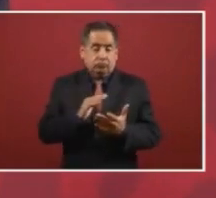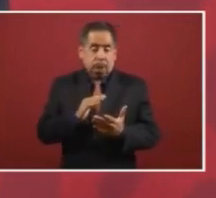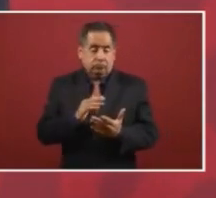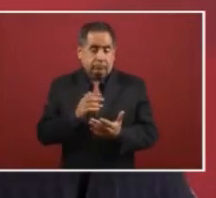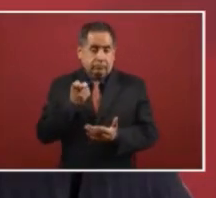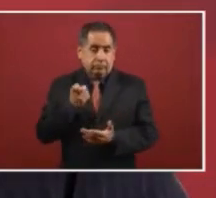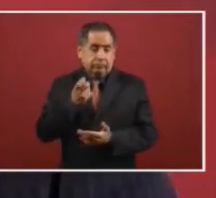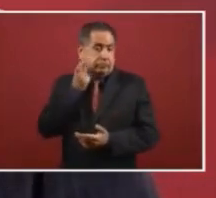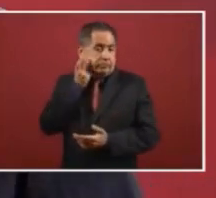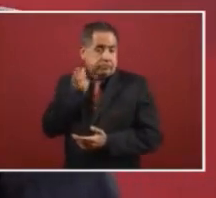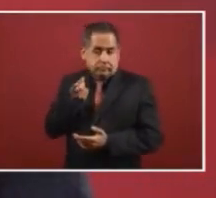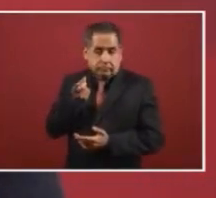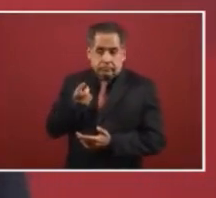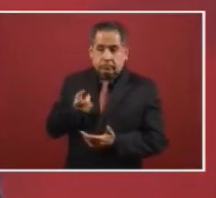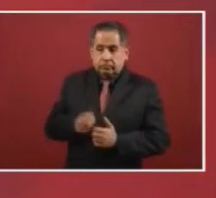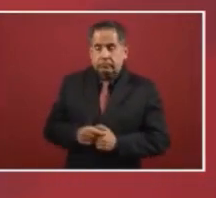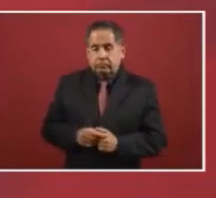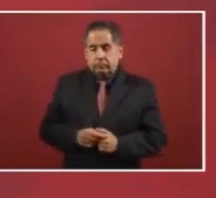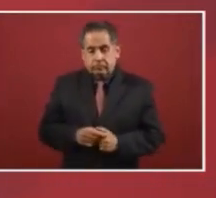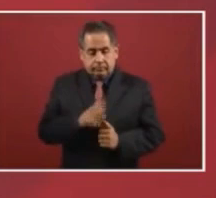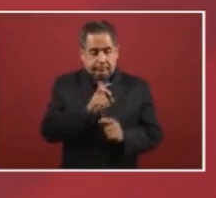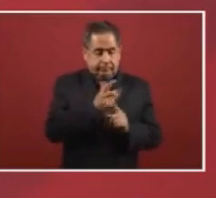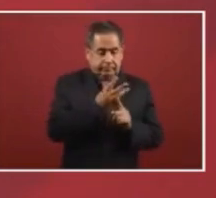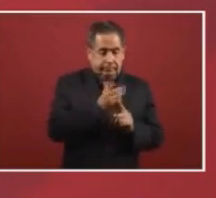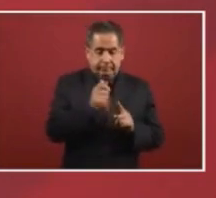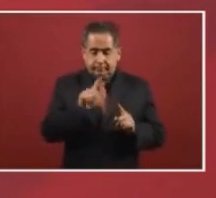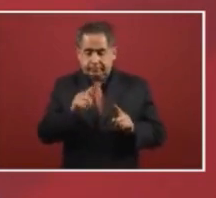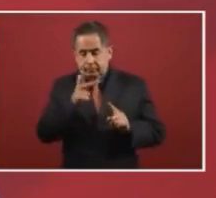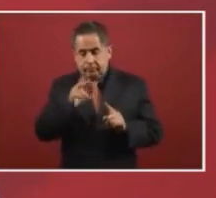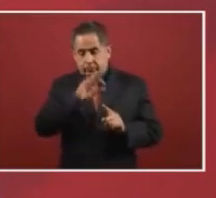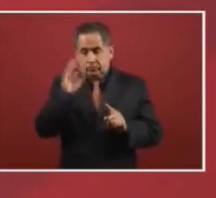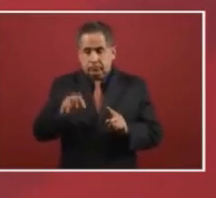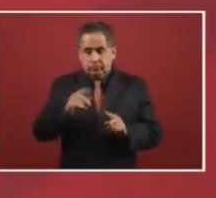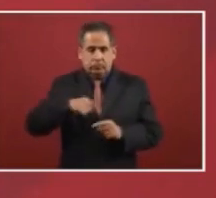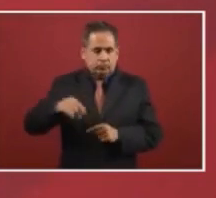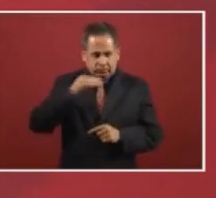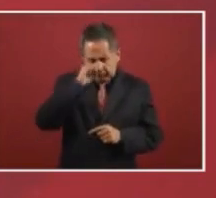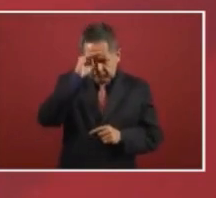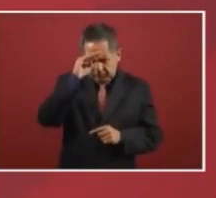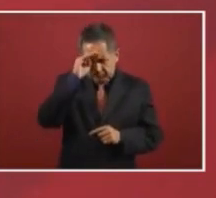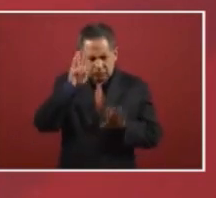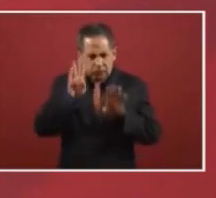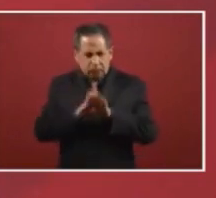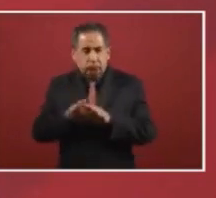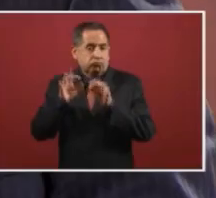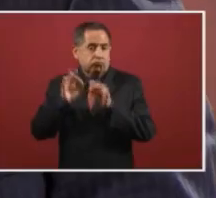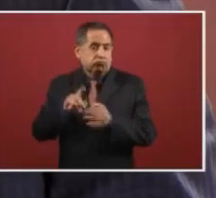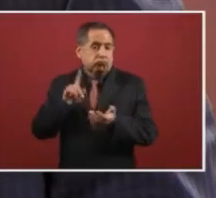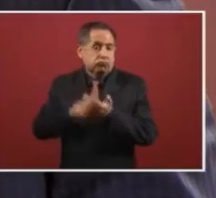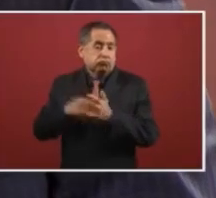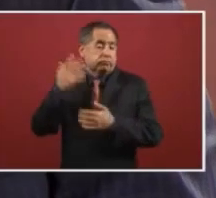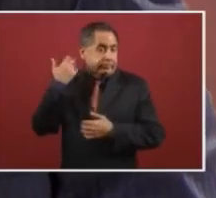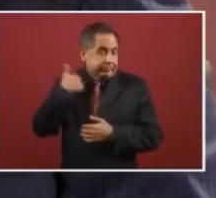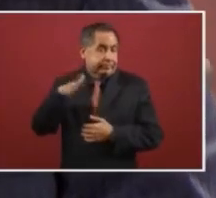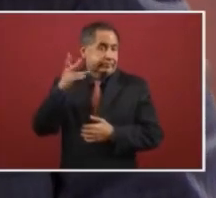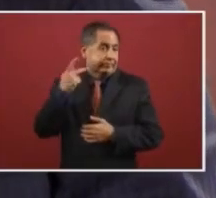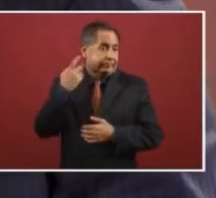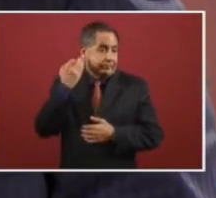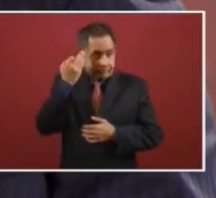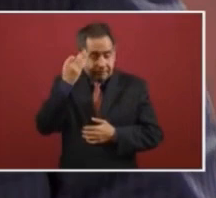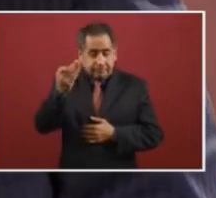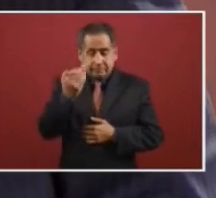33% and 34%. Why? Why was it between 33% and 38%? Because if we consider the